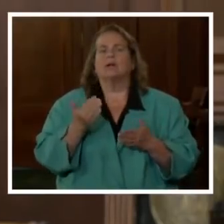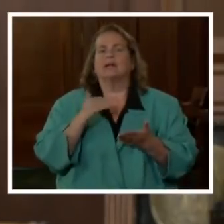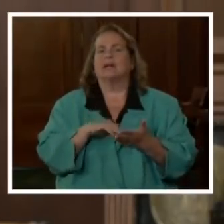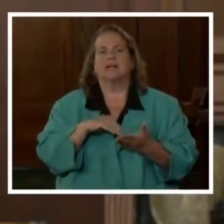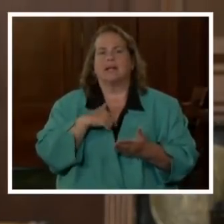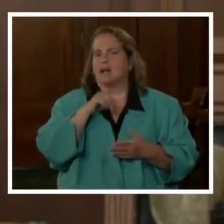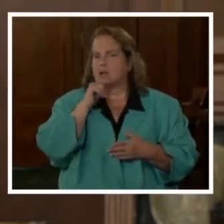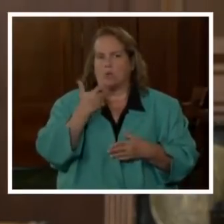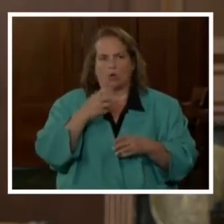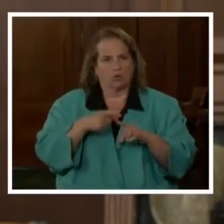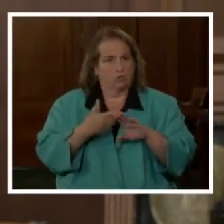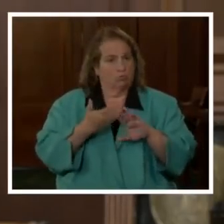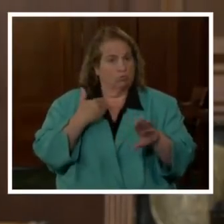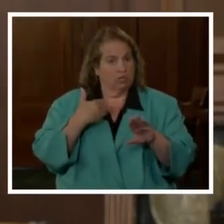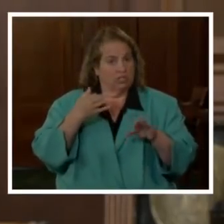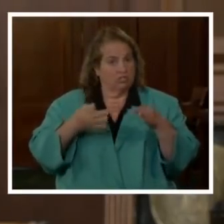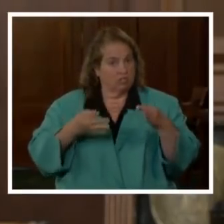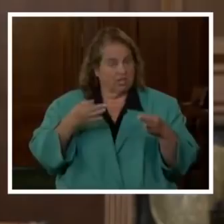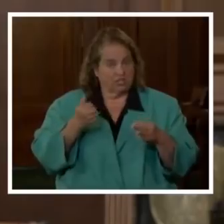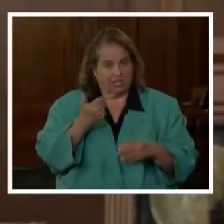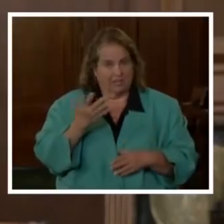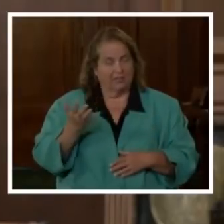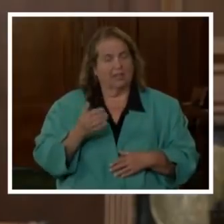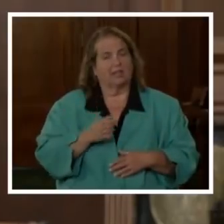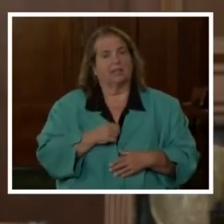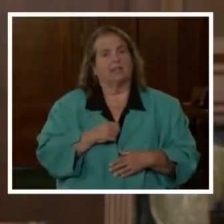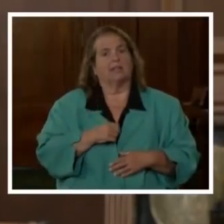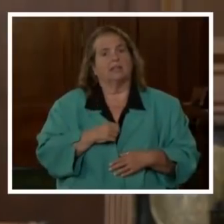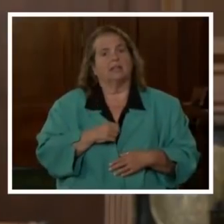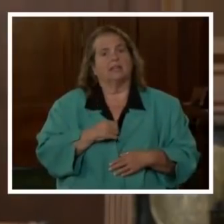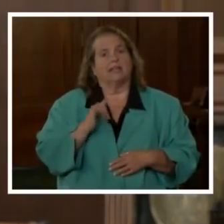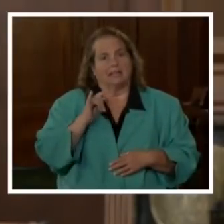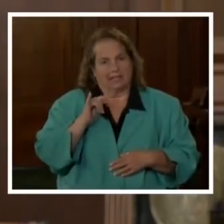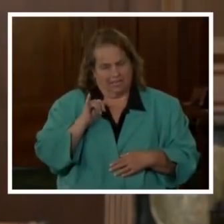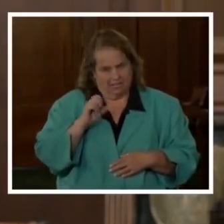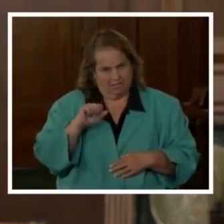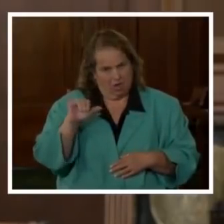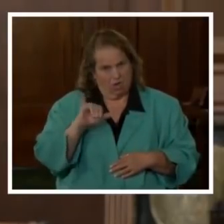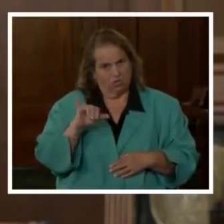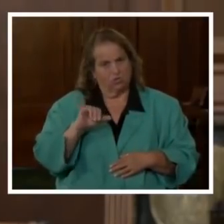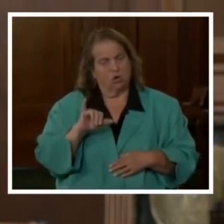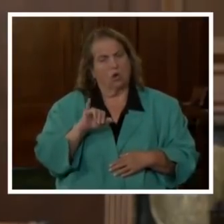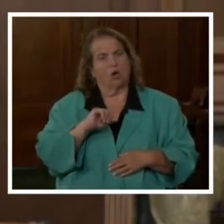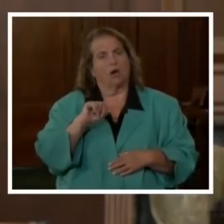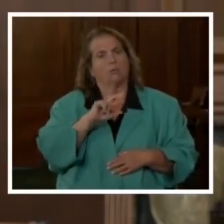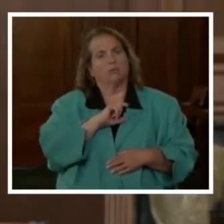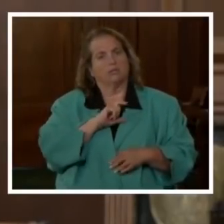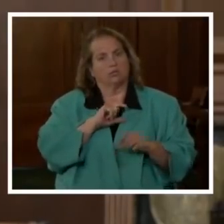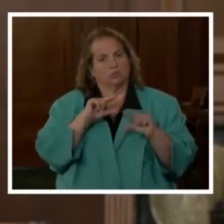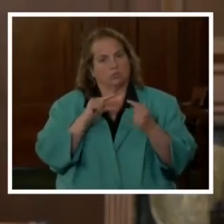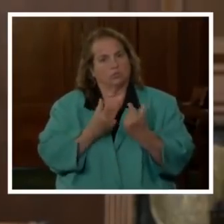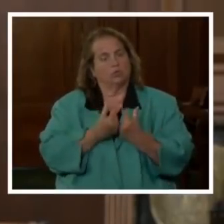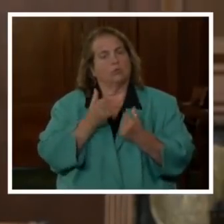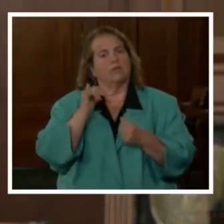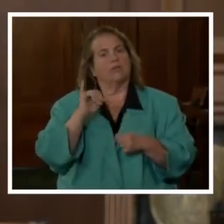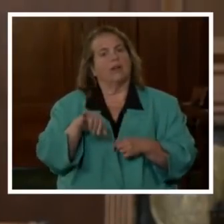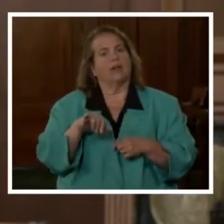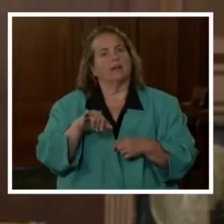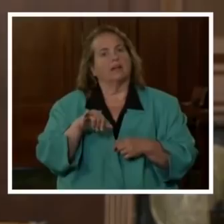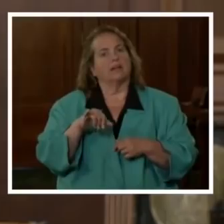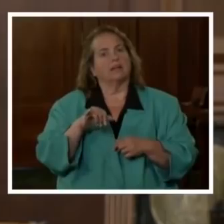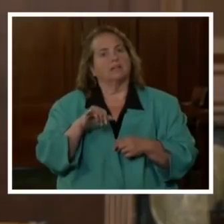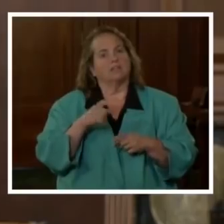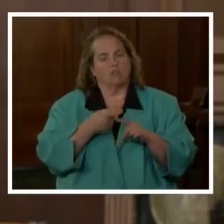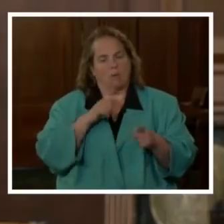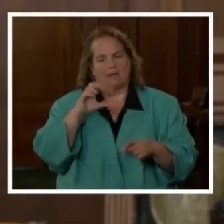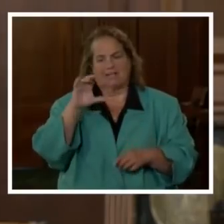I don't want to prejudge anything. This is also a law enforcement group that was from city